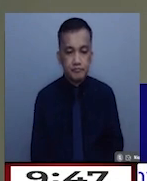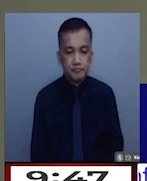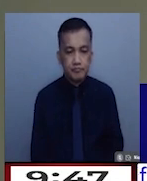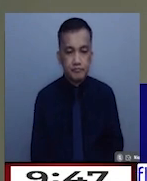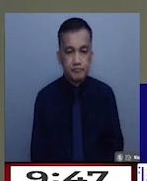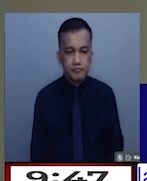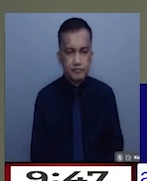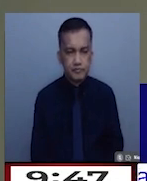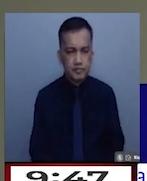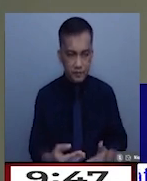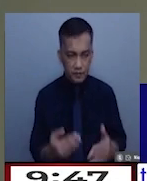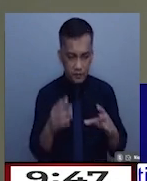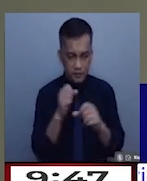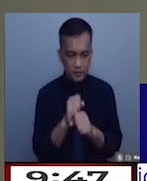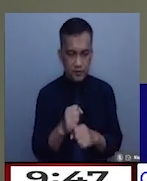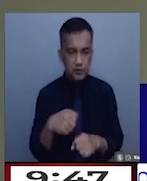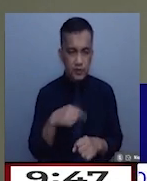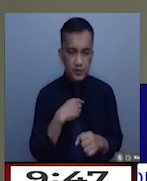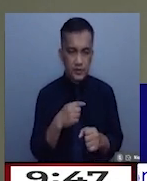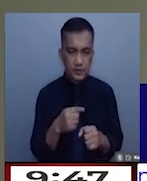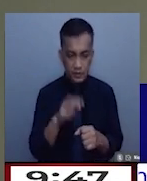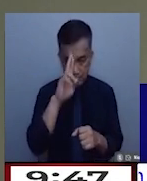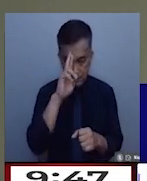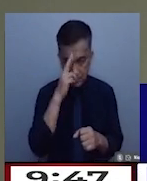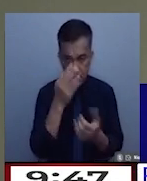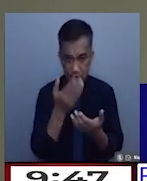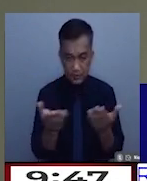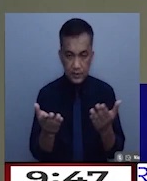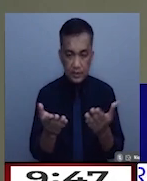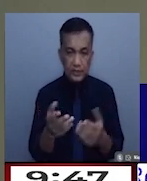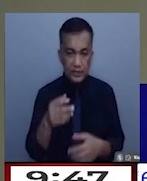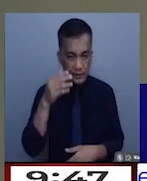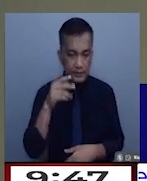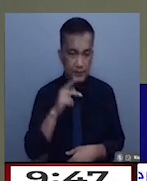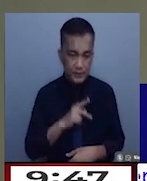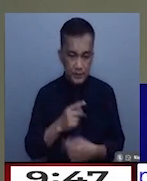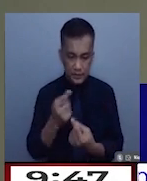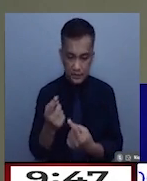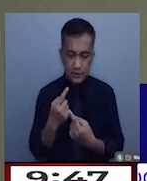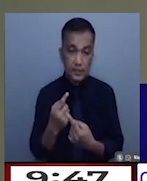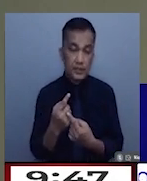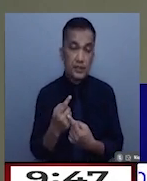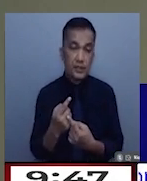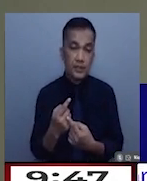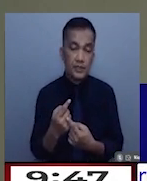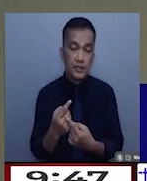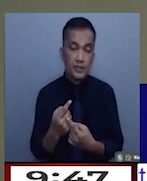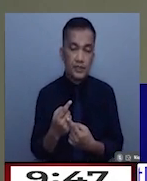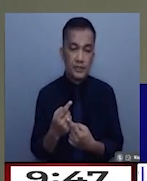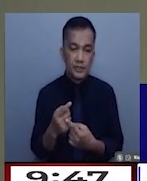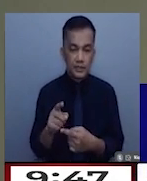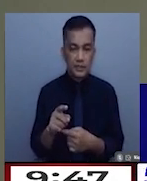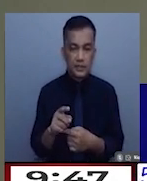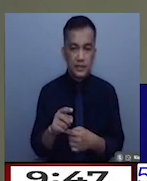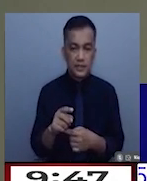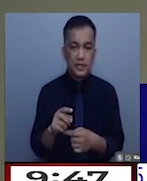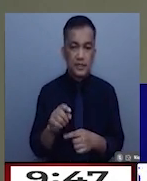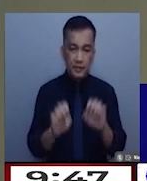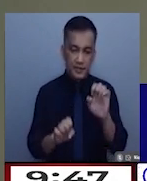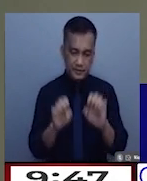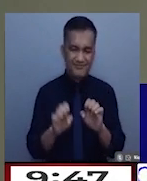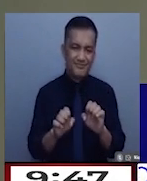Before we end, we would like to remind everyone to please answer the short evaluation form